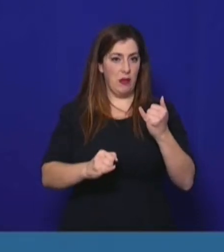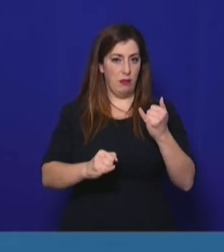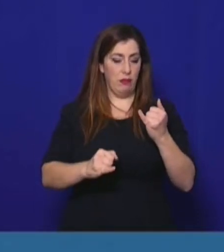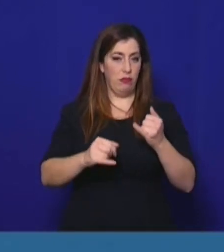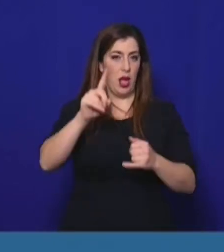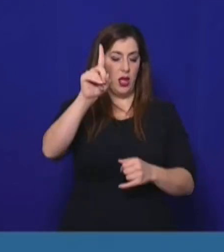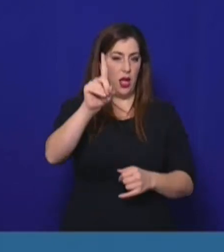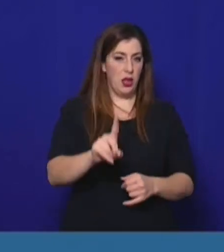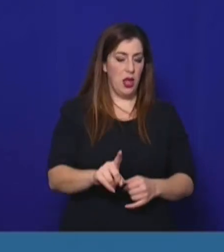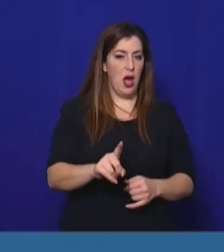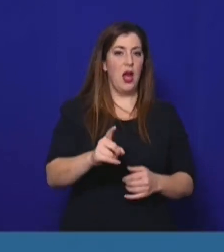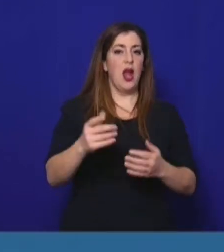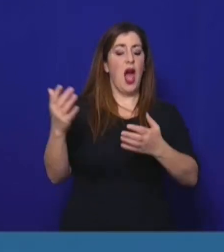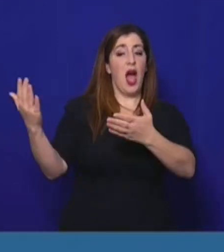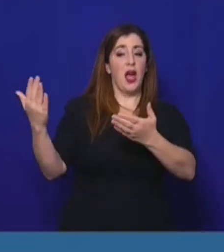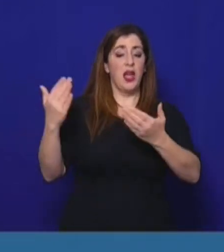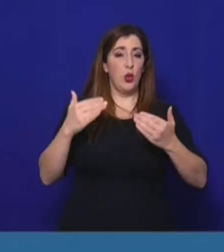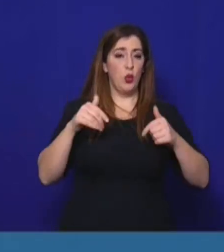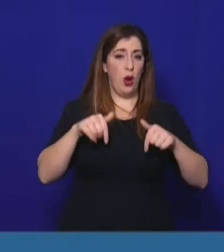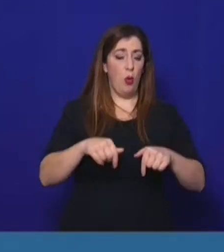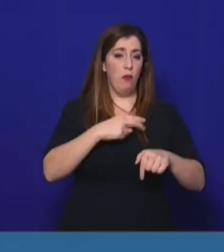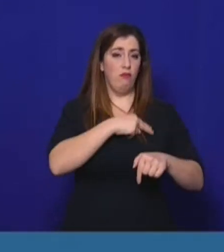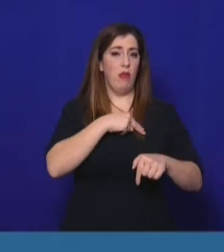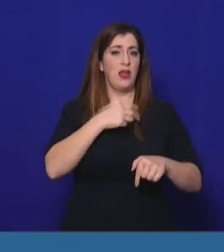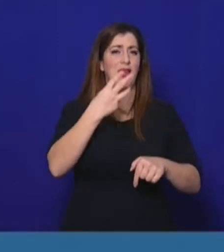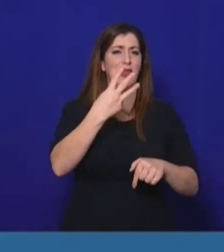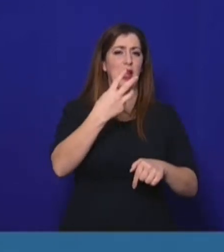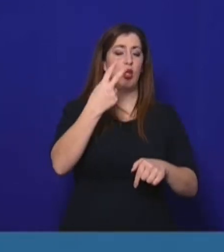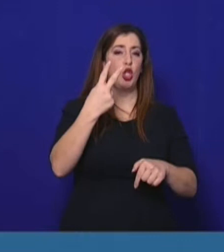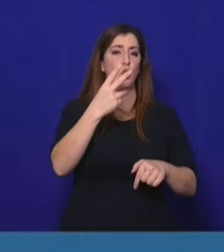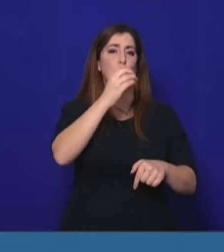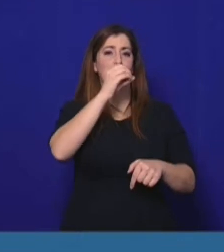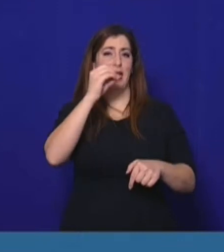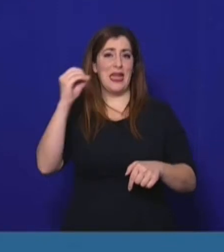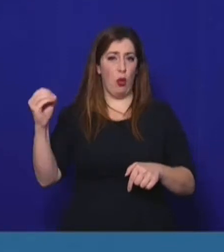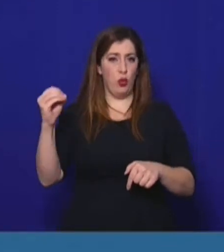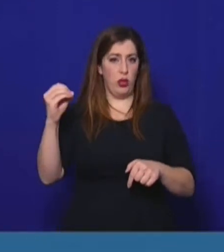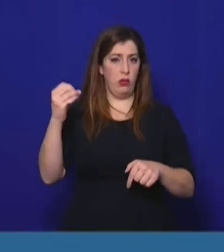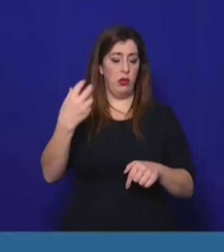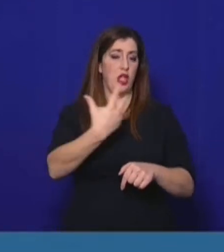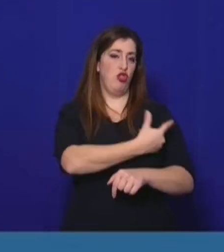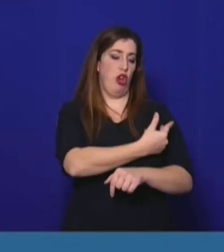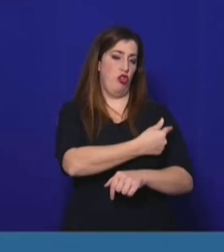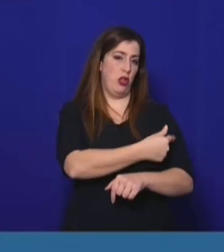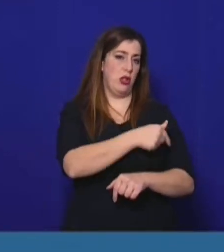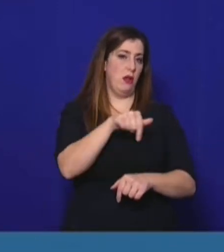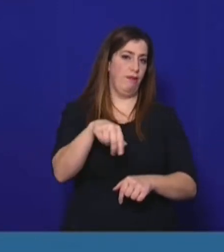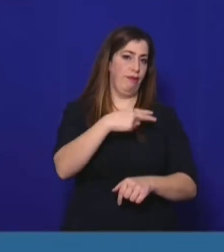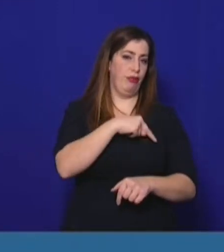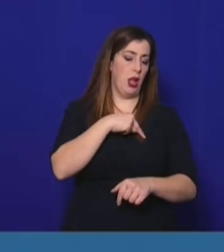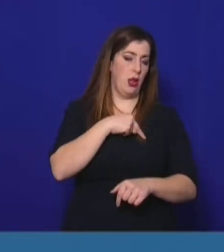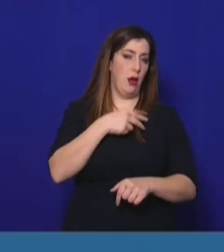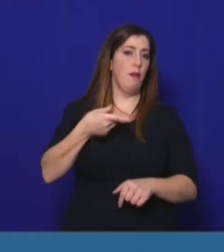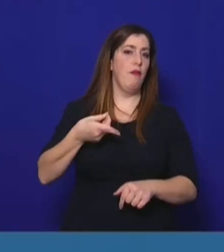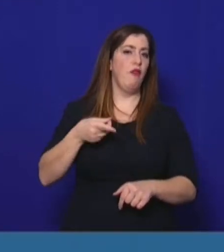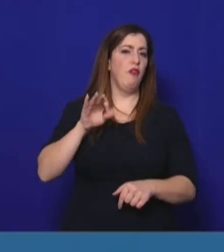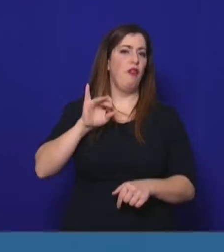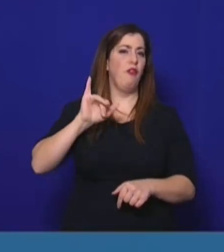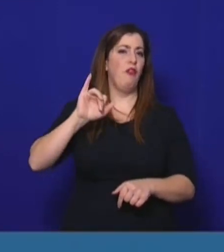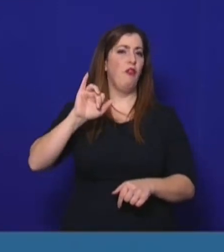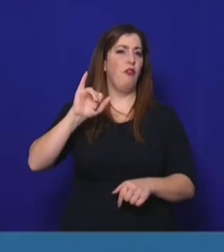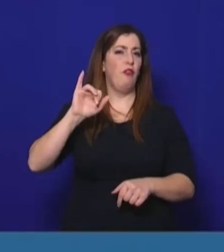32,000 doses tal-Pfizer. U allura hemmhekk aħna propju anka kif ġiet liċenzjata